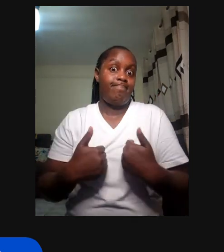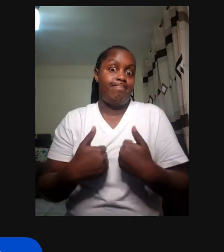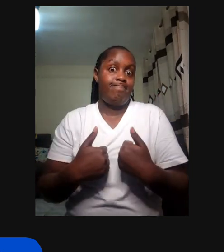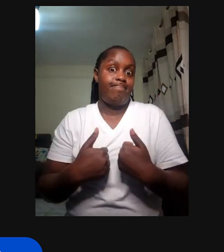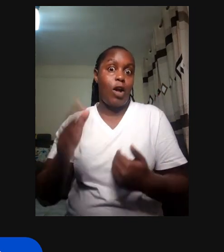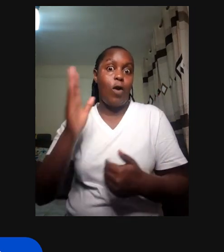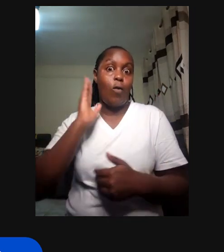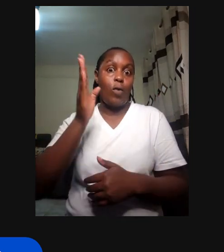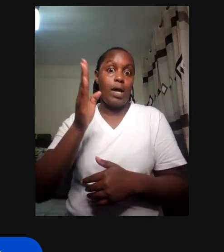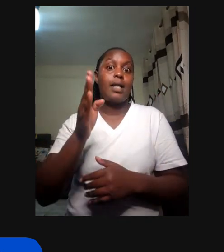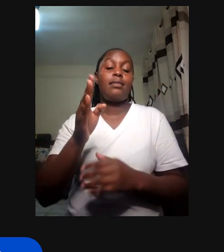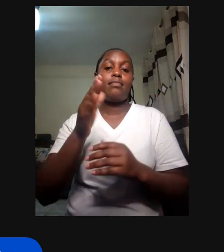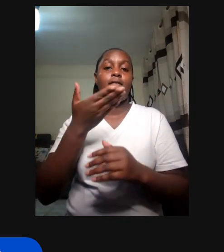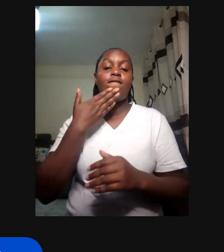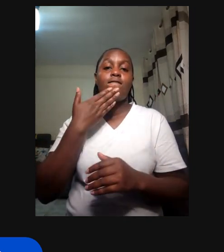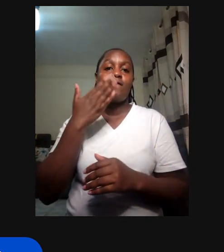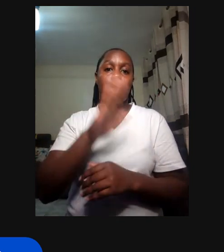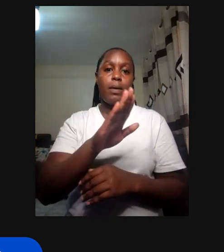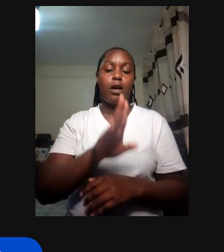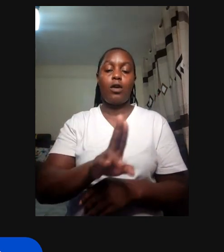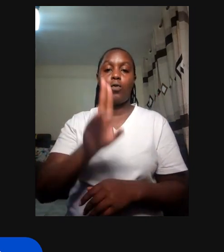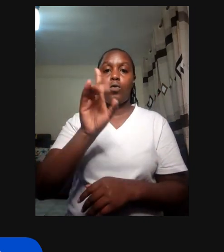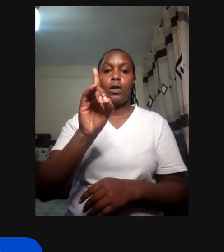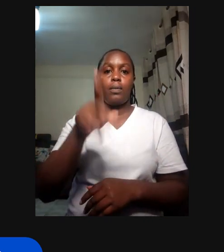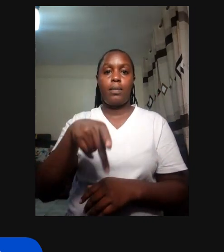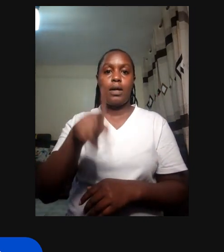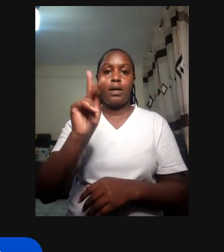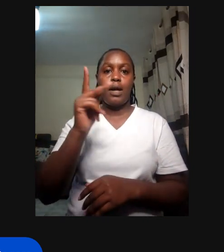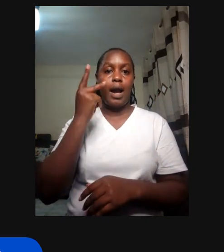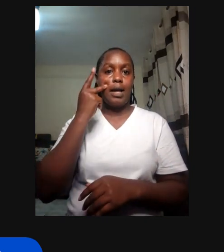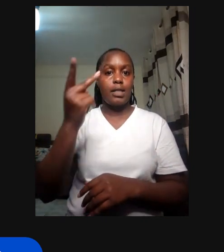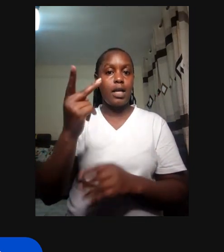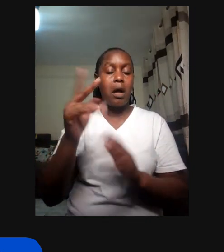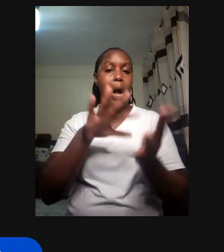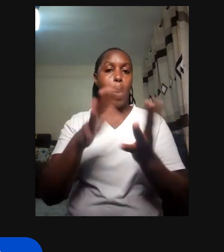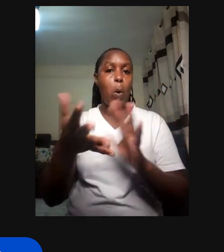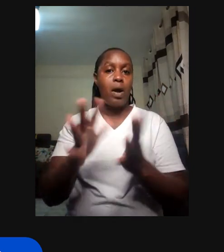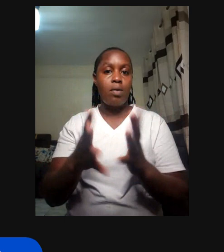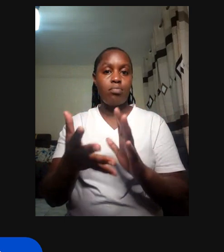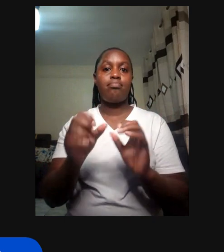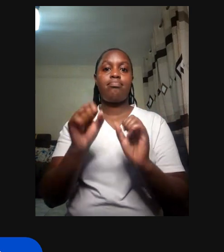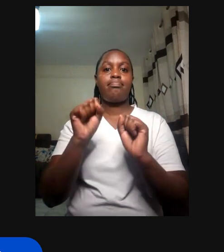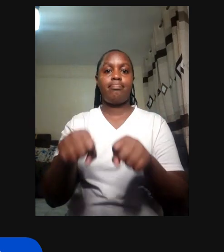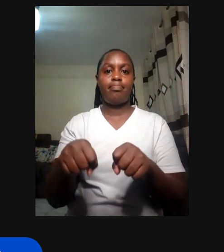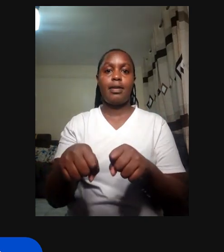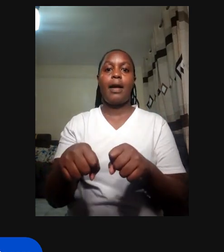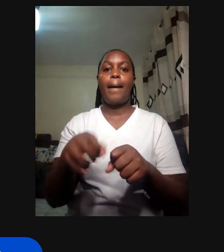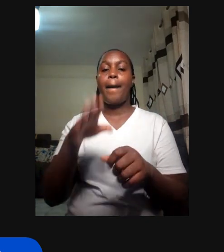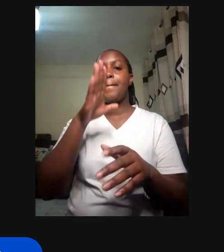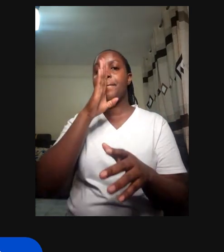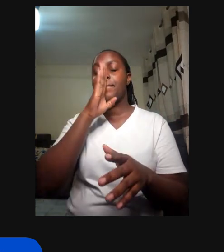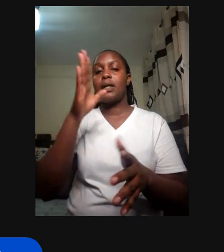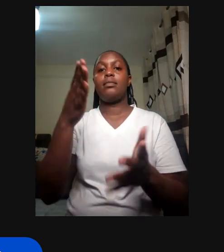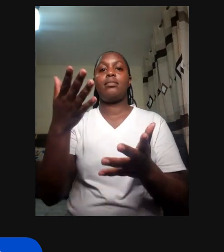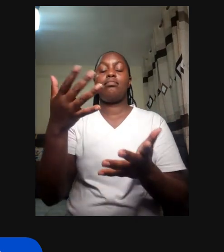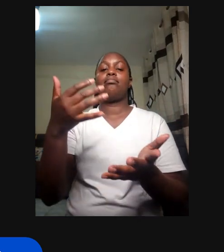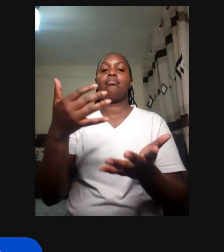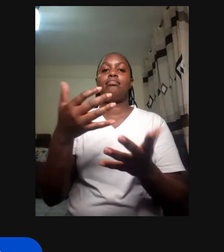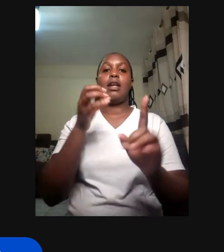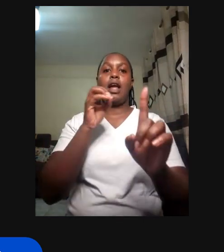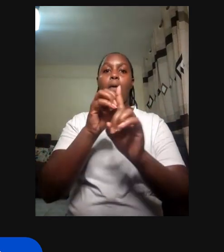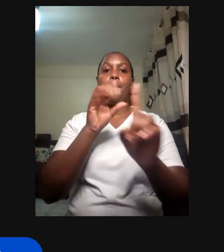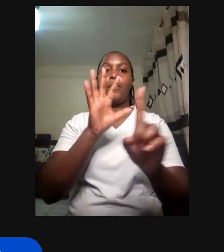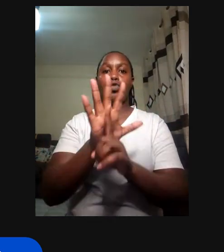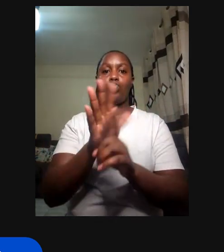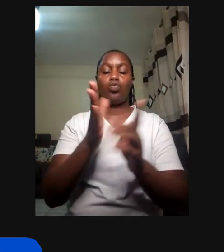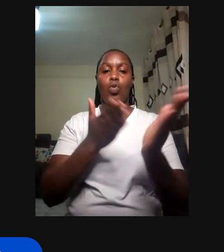out the feedback to UDPK and see how it can be brought to the limelight